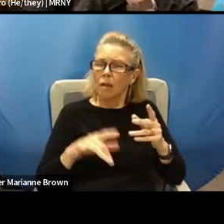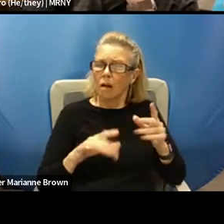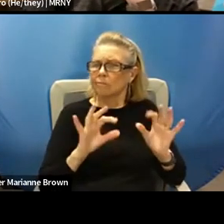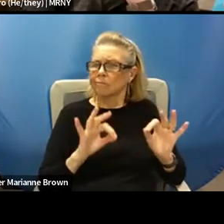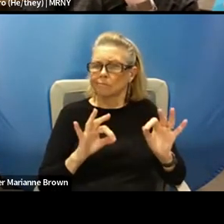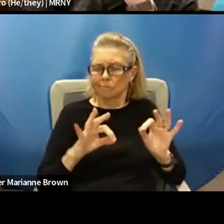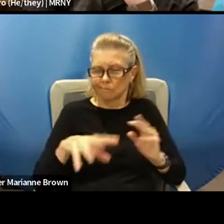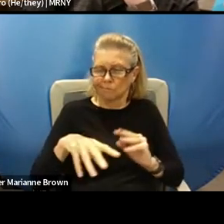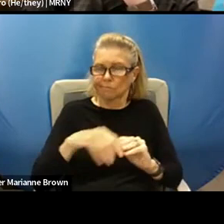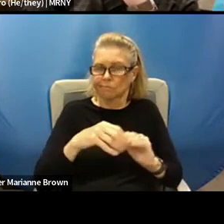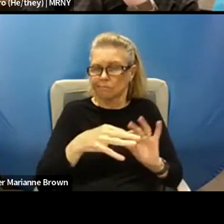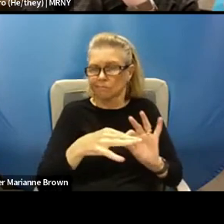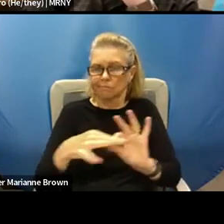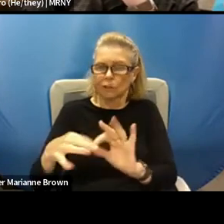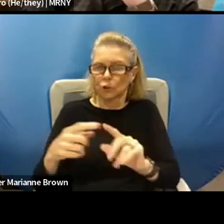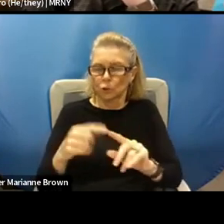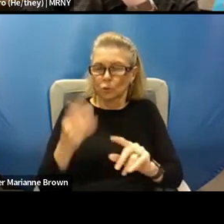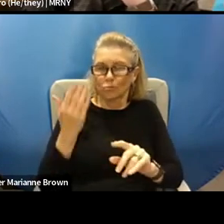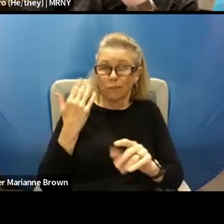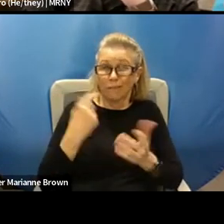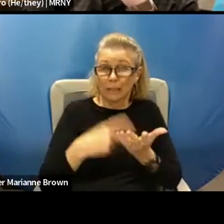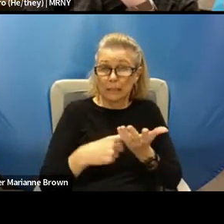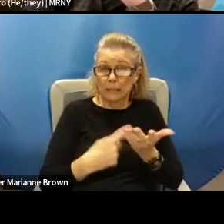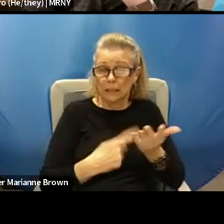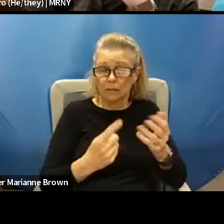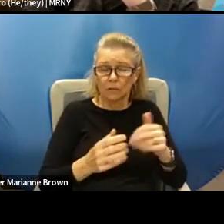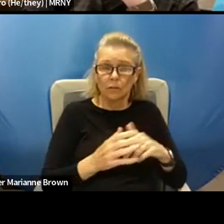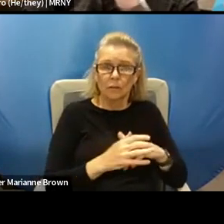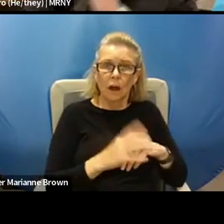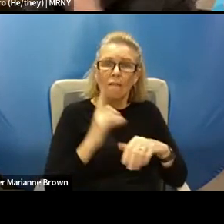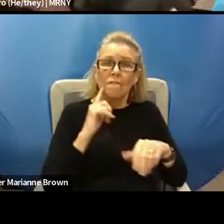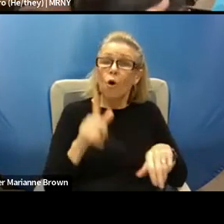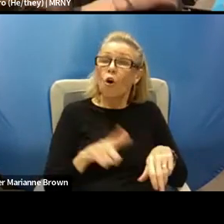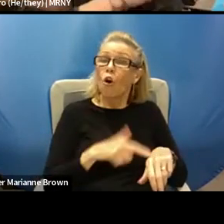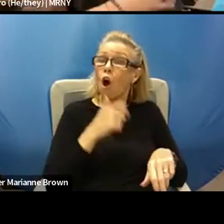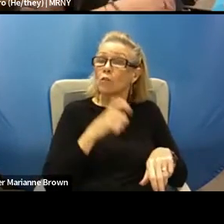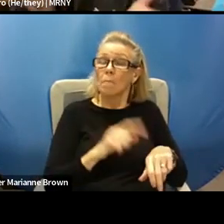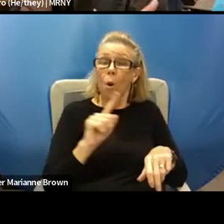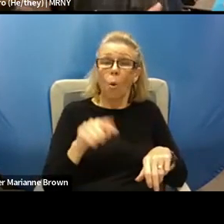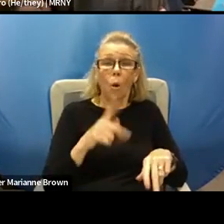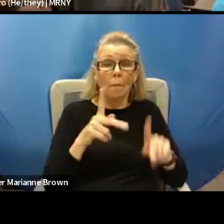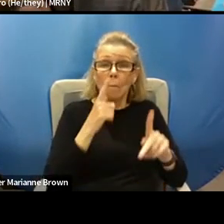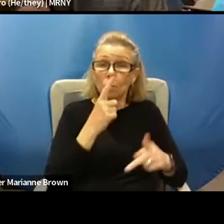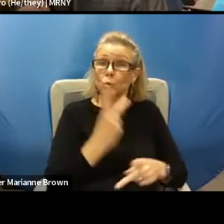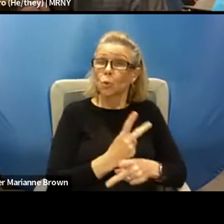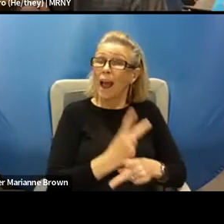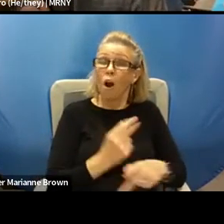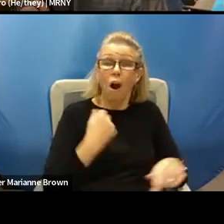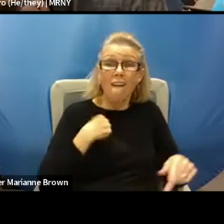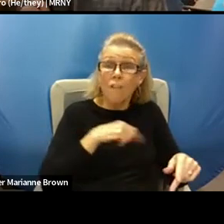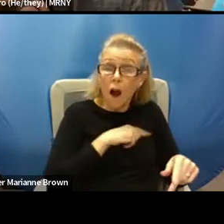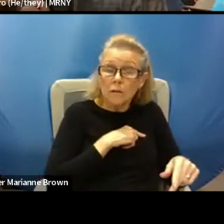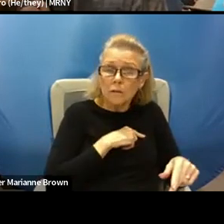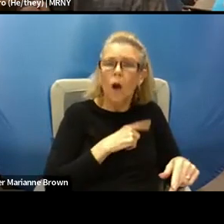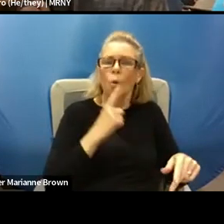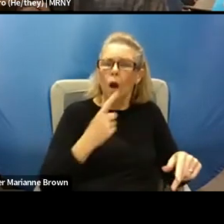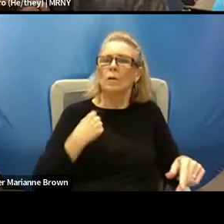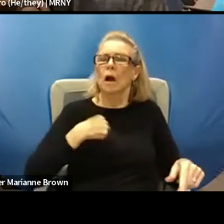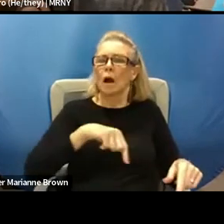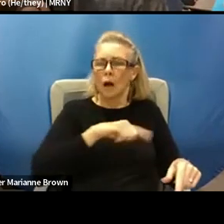right. For a long time, the only people that took care of us was us.